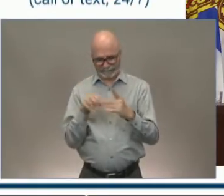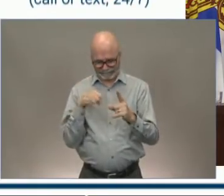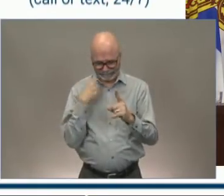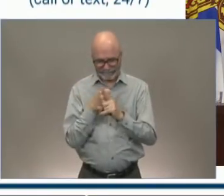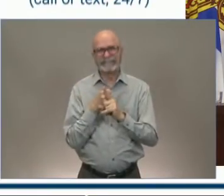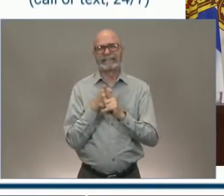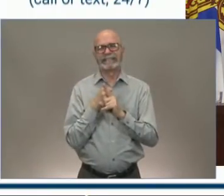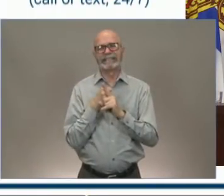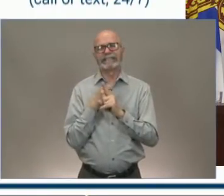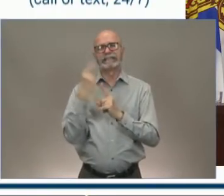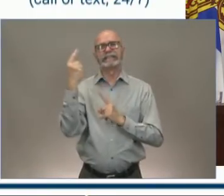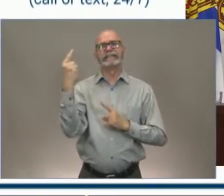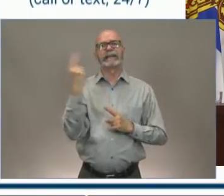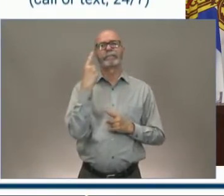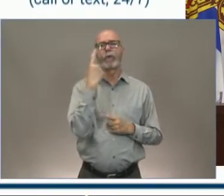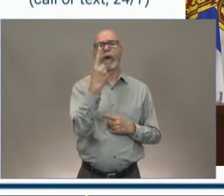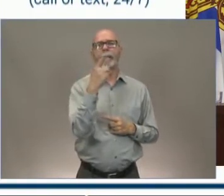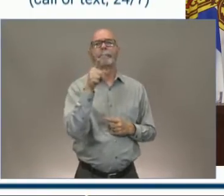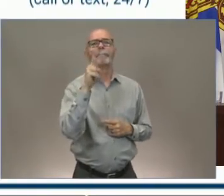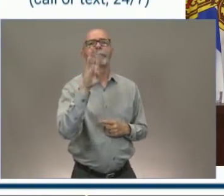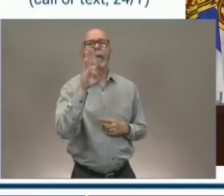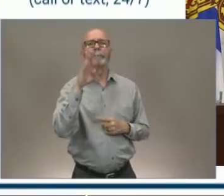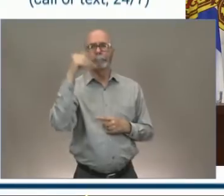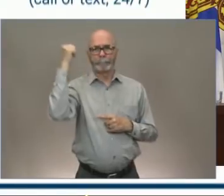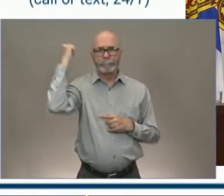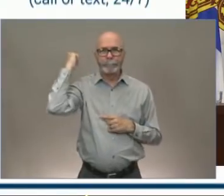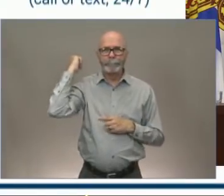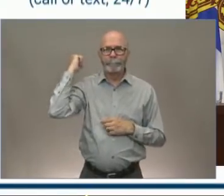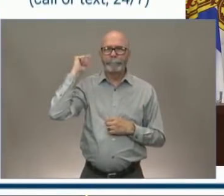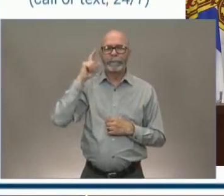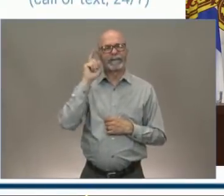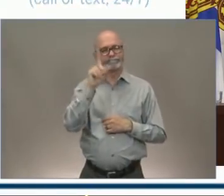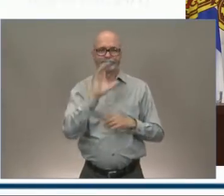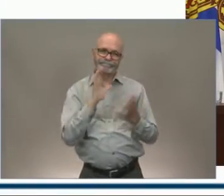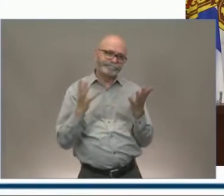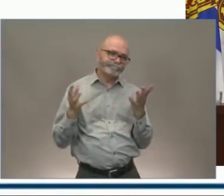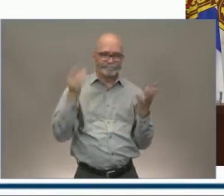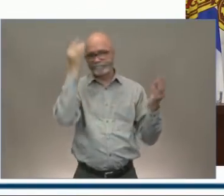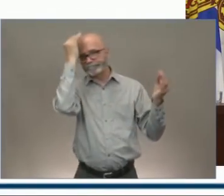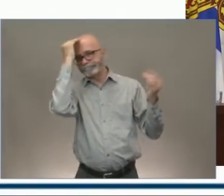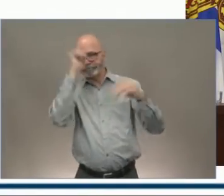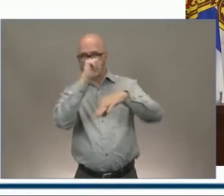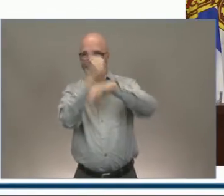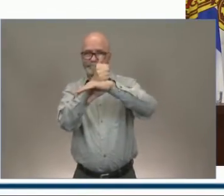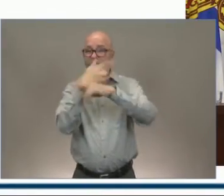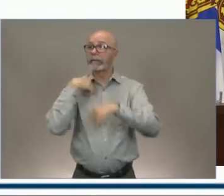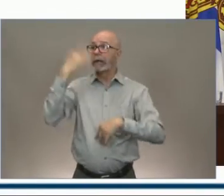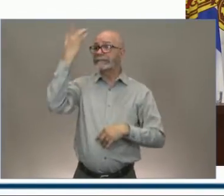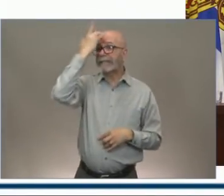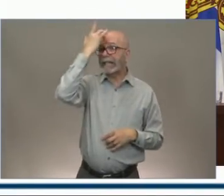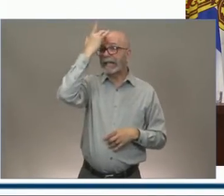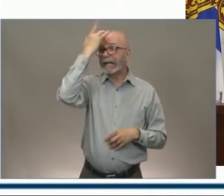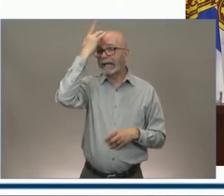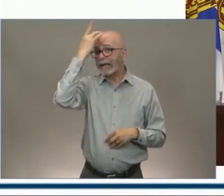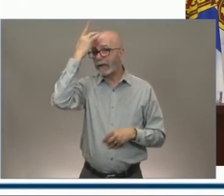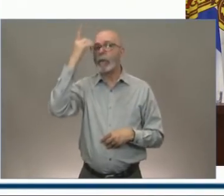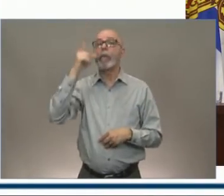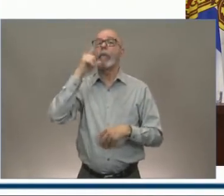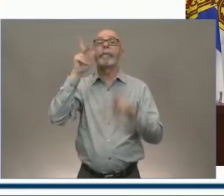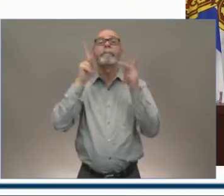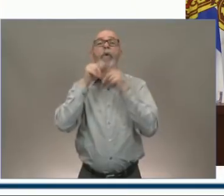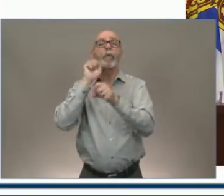pub talking about developing a sick day program for their employees. Where does that stand for you now,